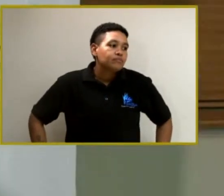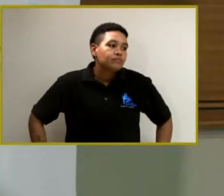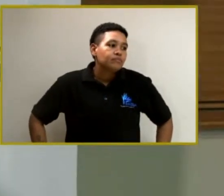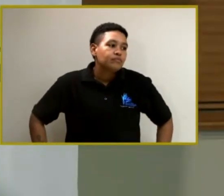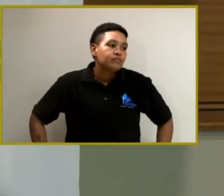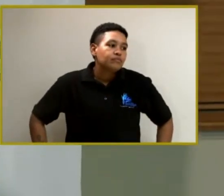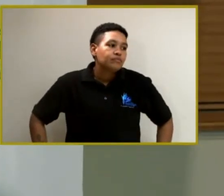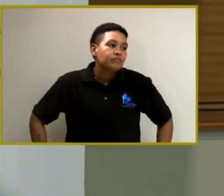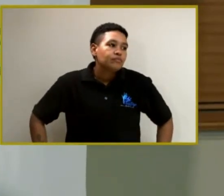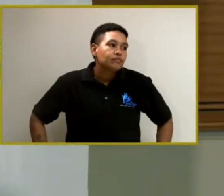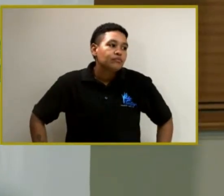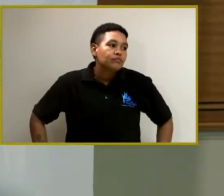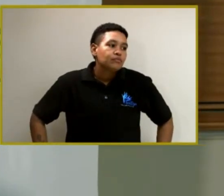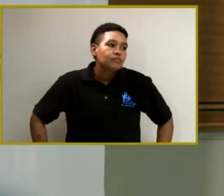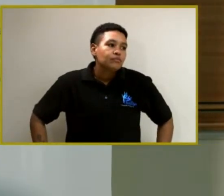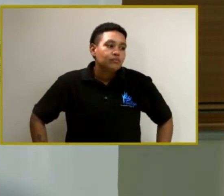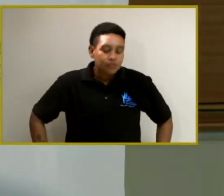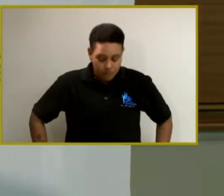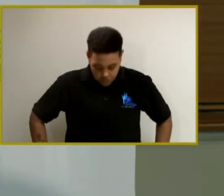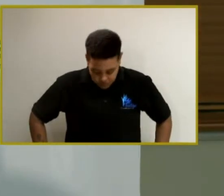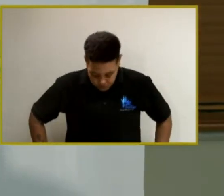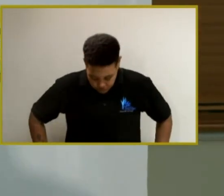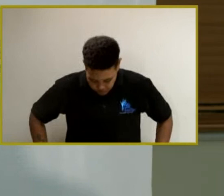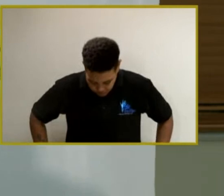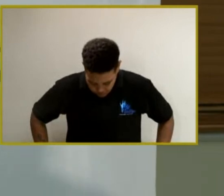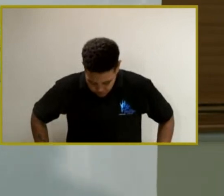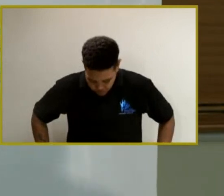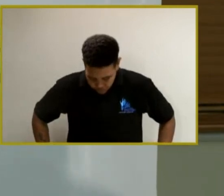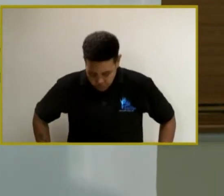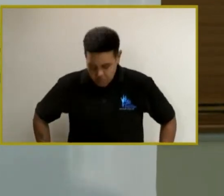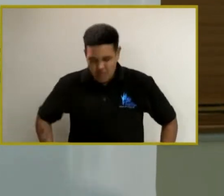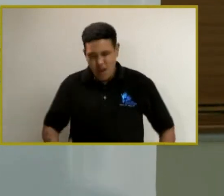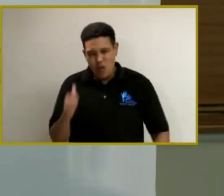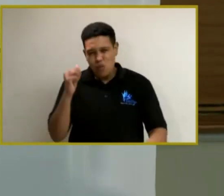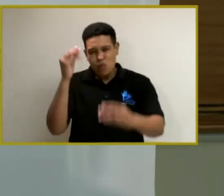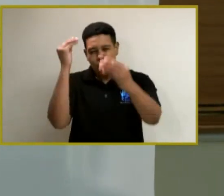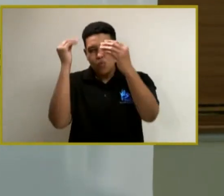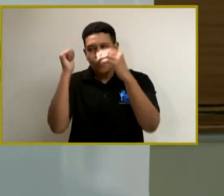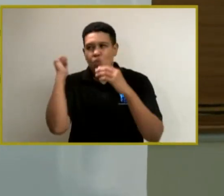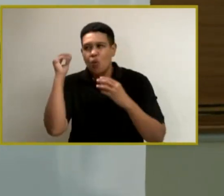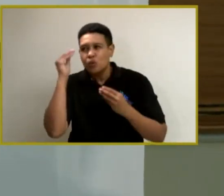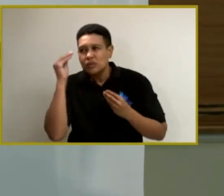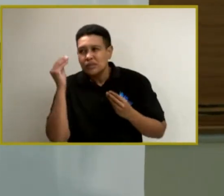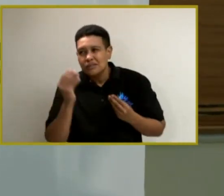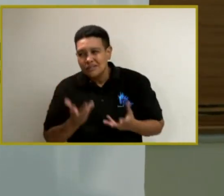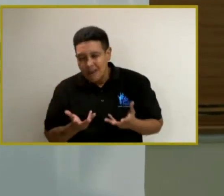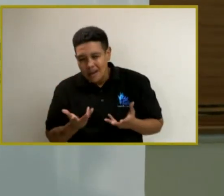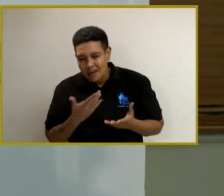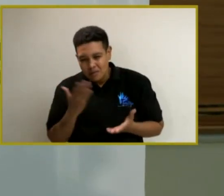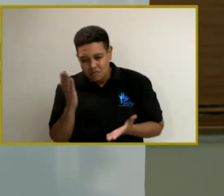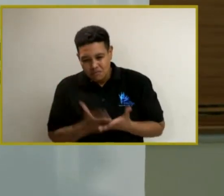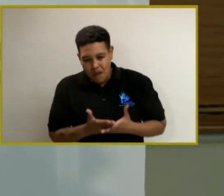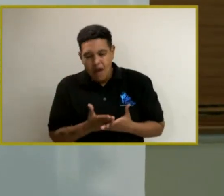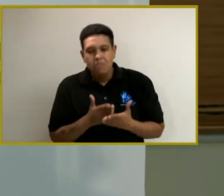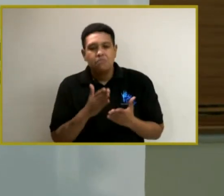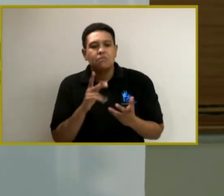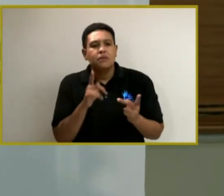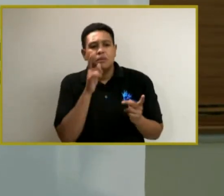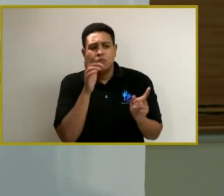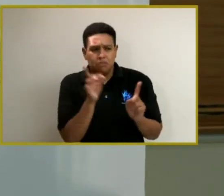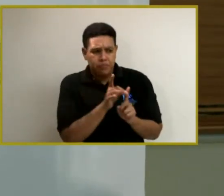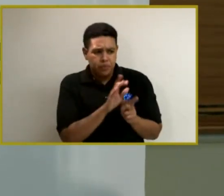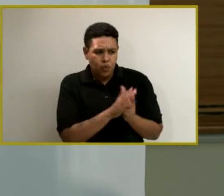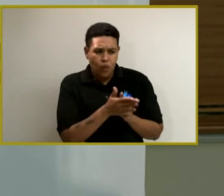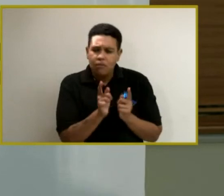I didn't know the contact tracing aspect. I wouldn't say that we have halted contact